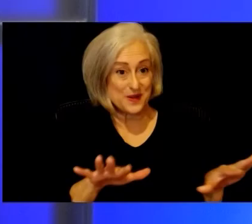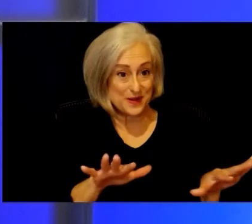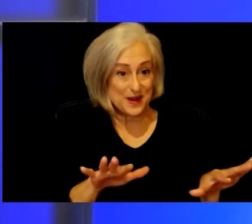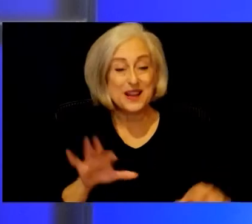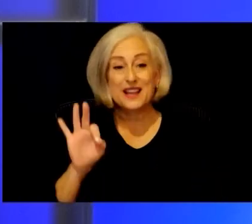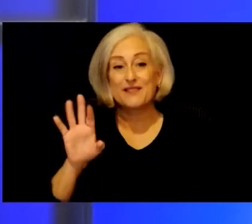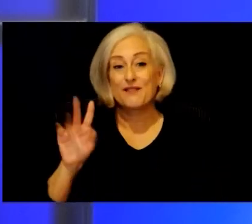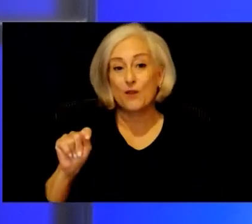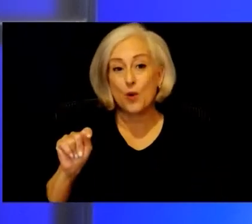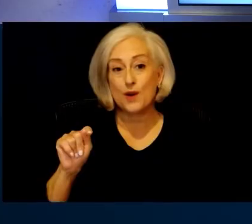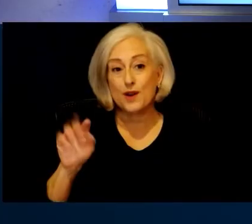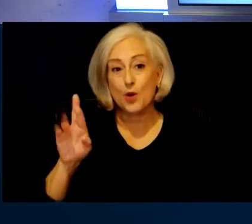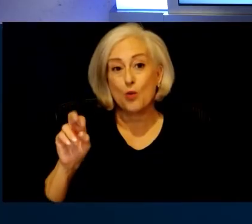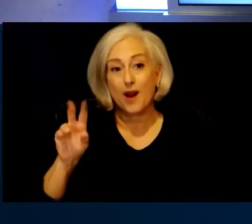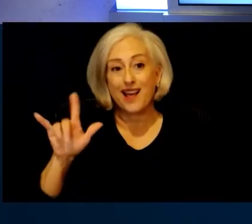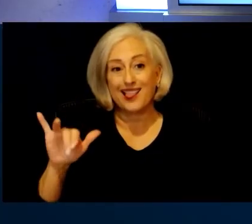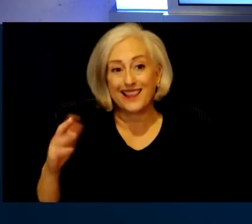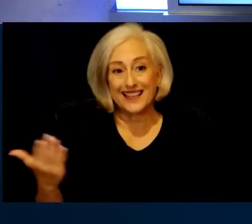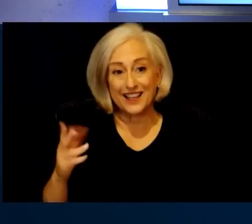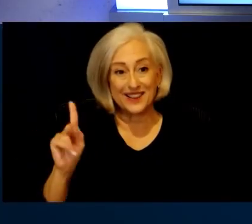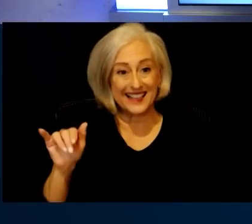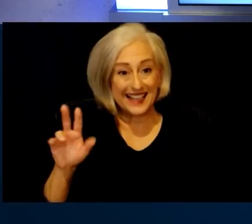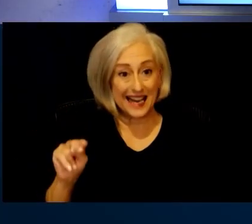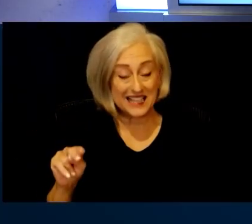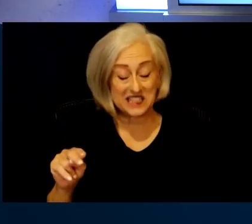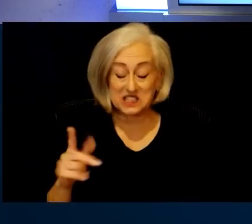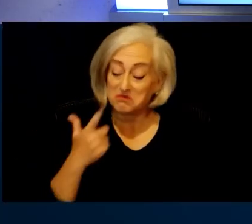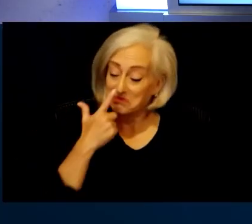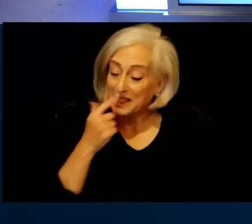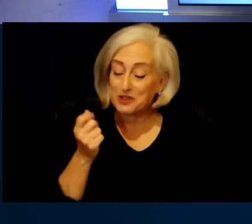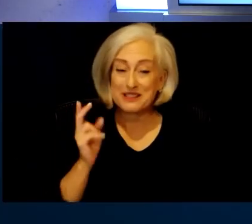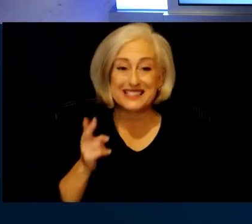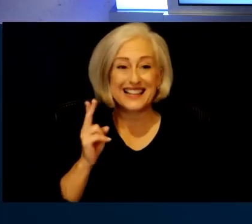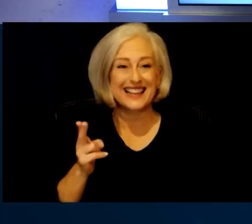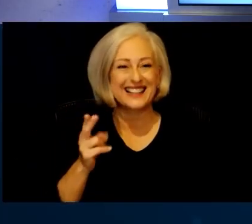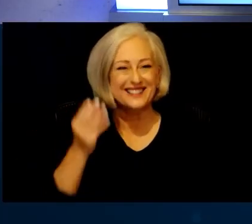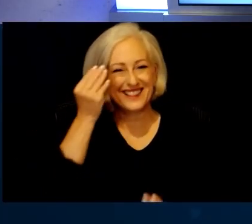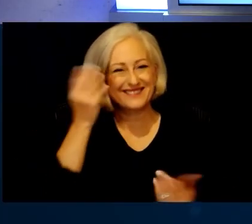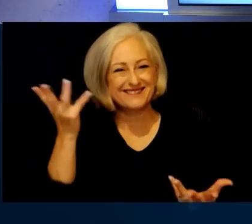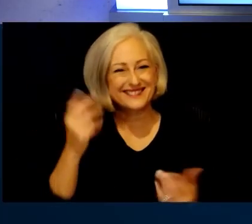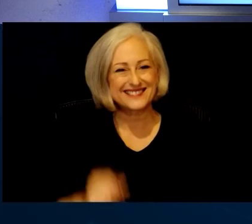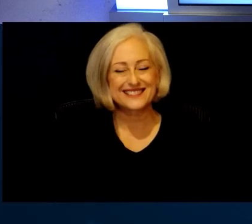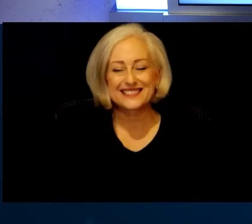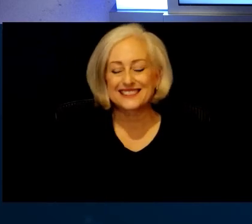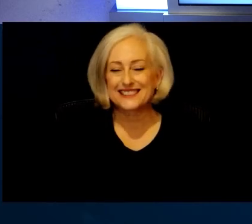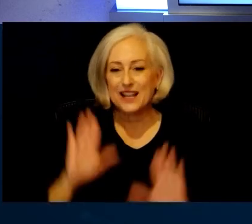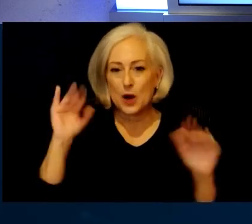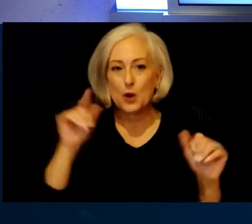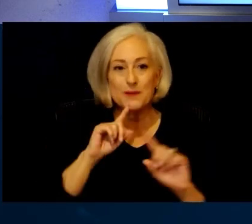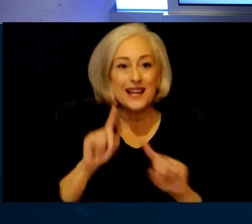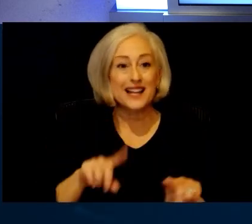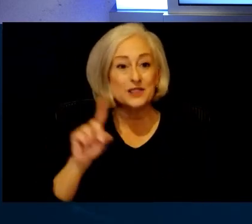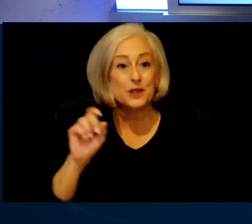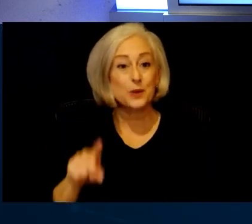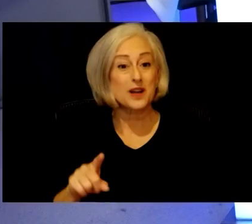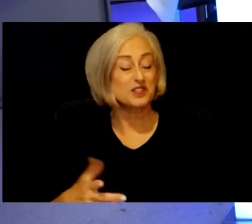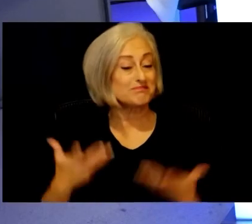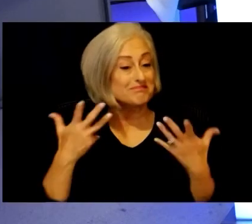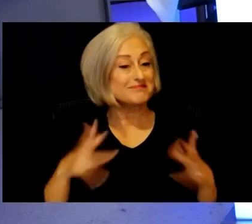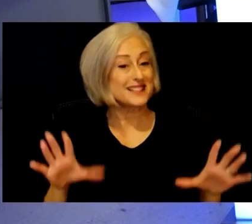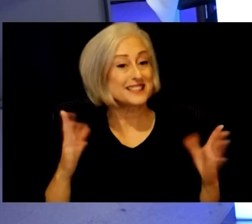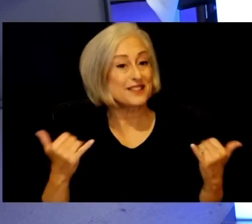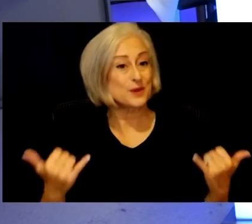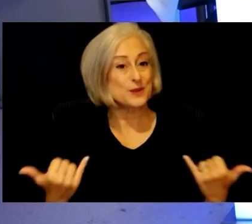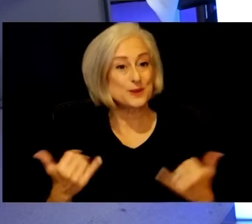Yeah. So hopefully that answered the question. It did. That's it for today. All right.